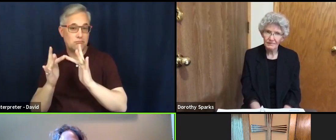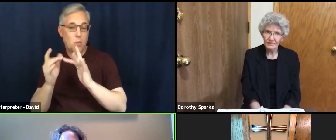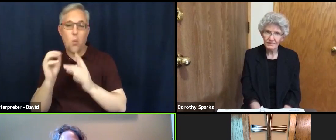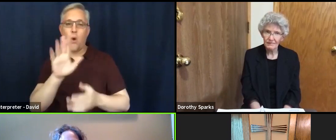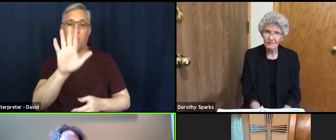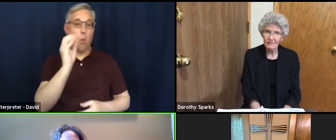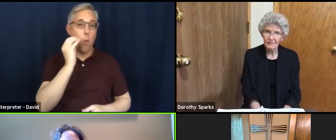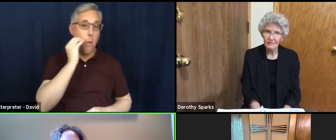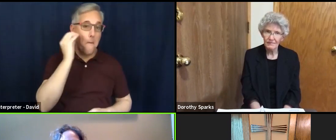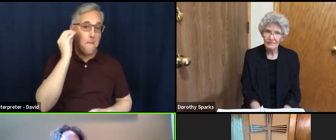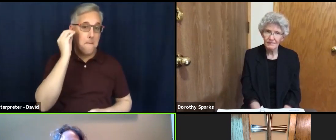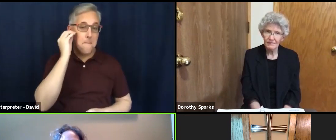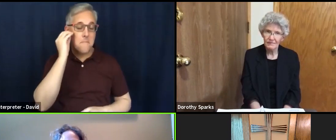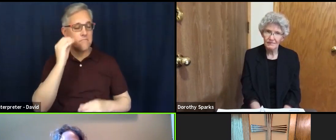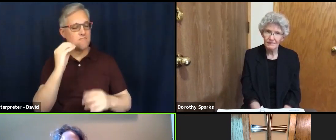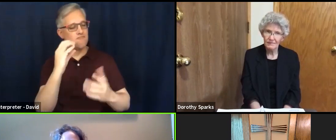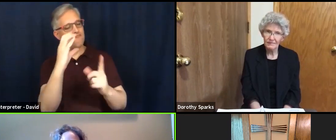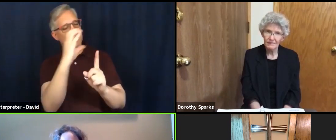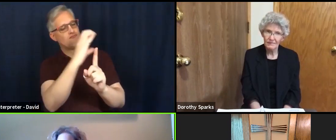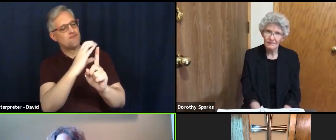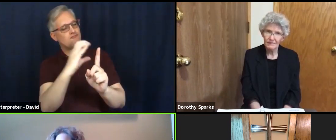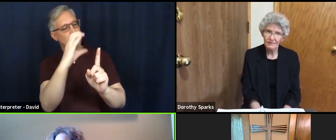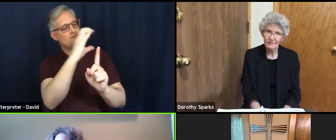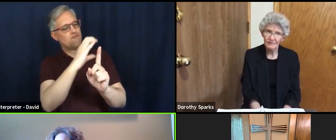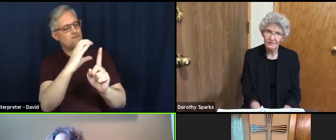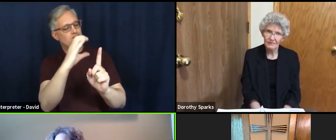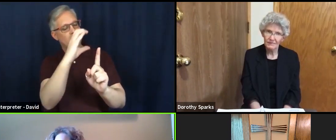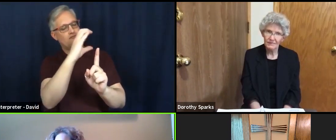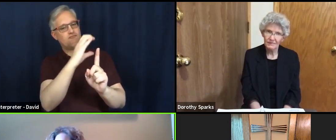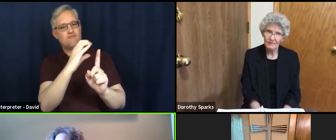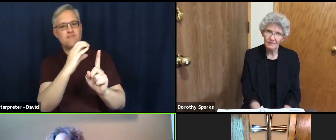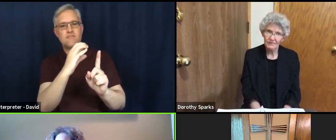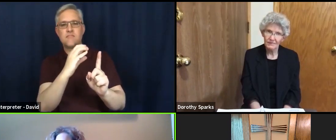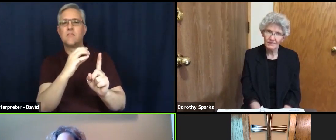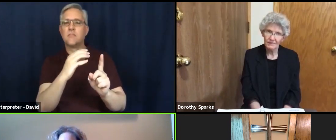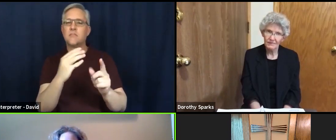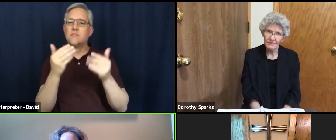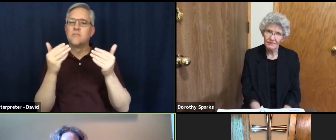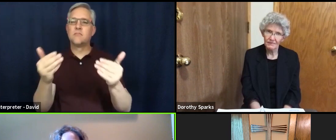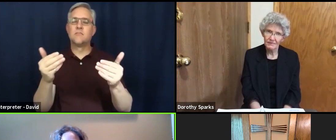to take some deep and calming breaths